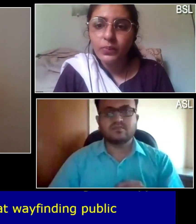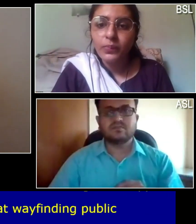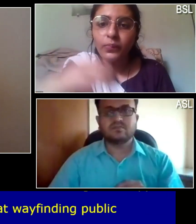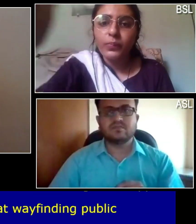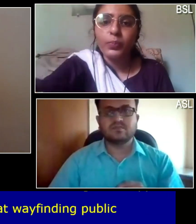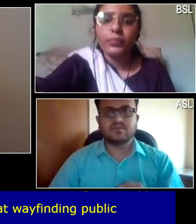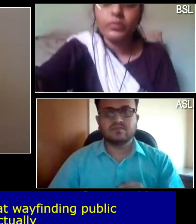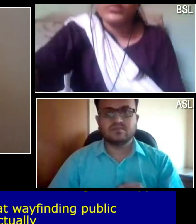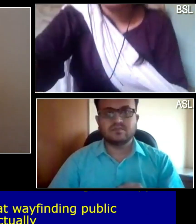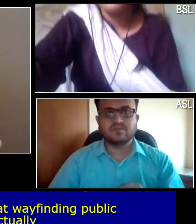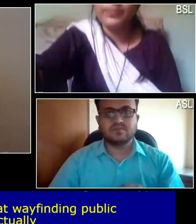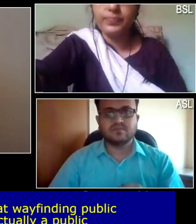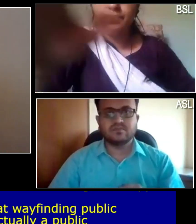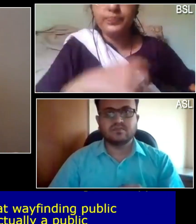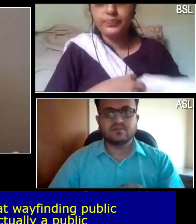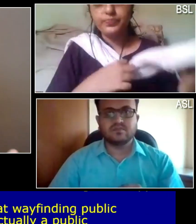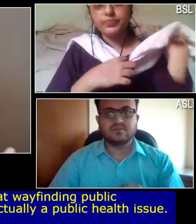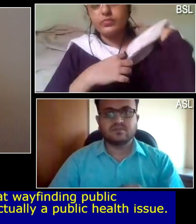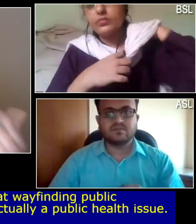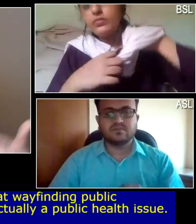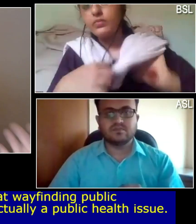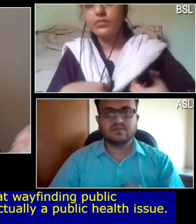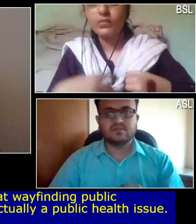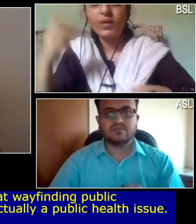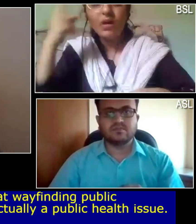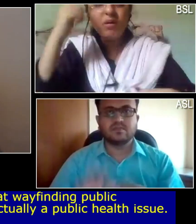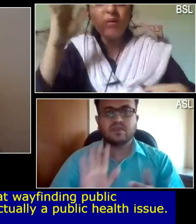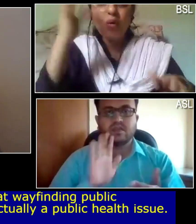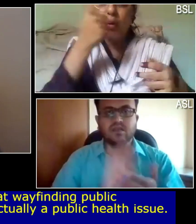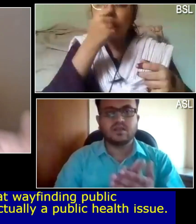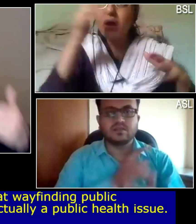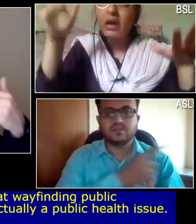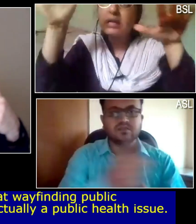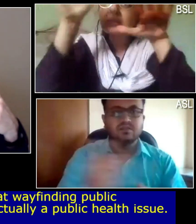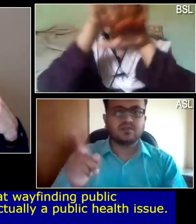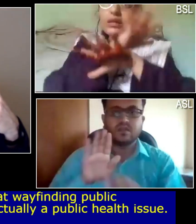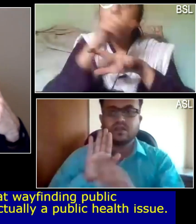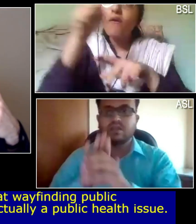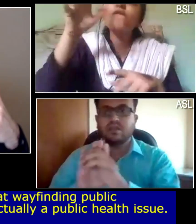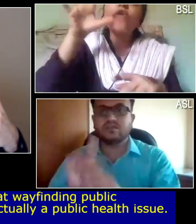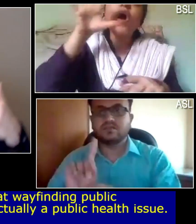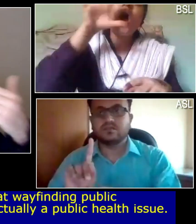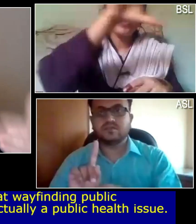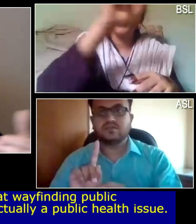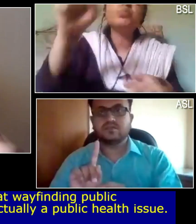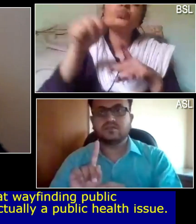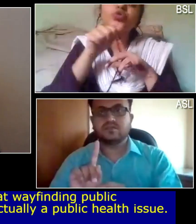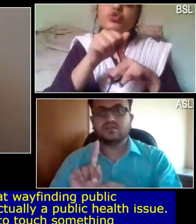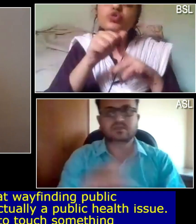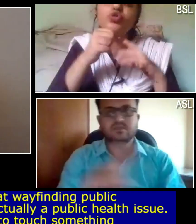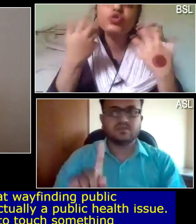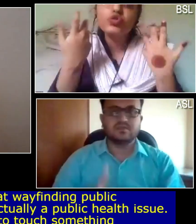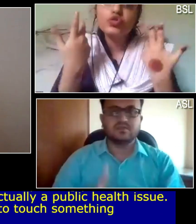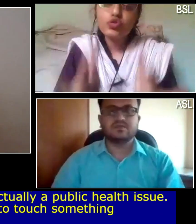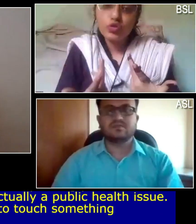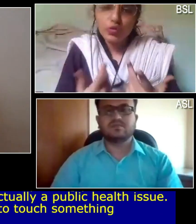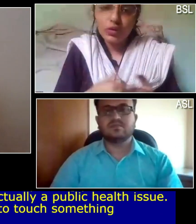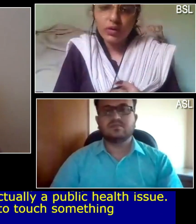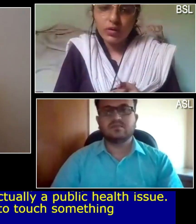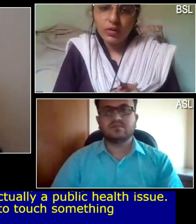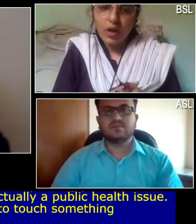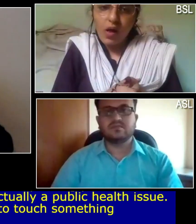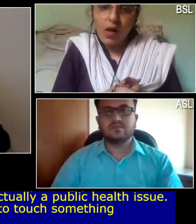Why should someone who's blind have to touch something that someone else just touched? Which makes us decide now it's finally the time to leap forward